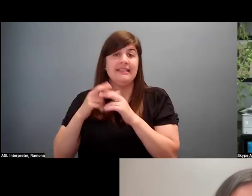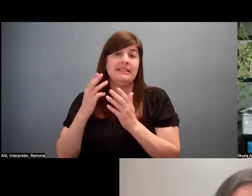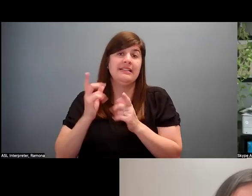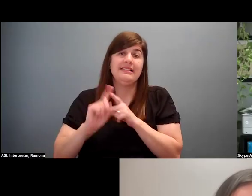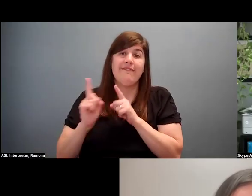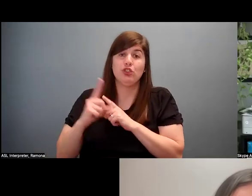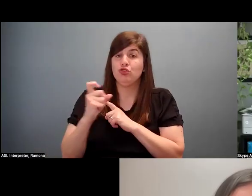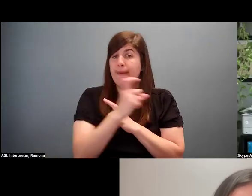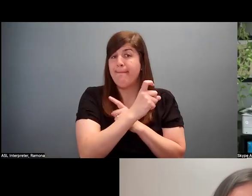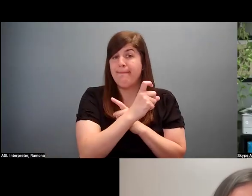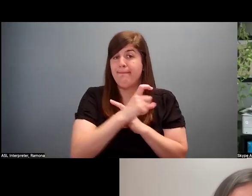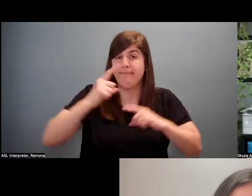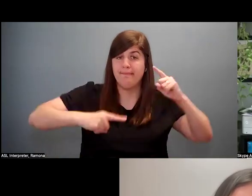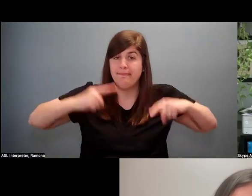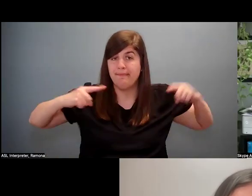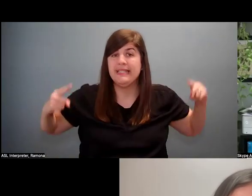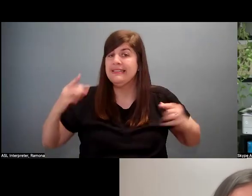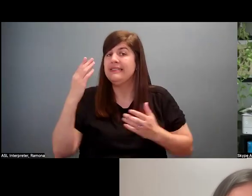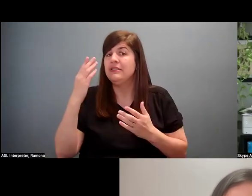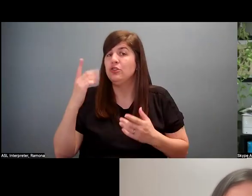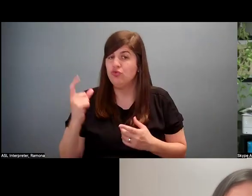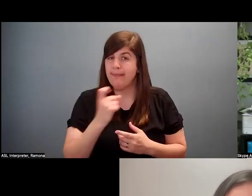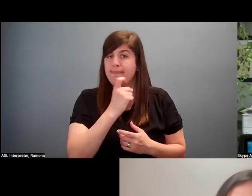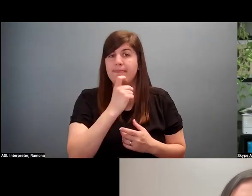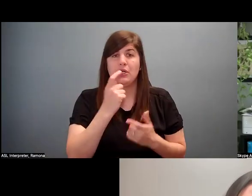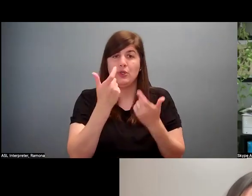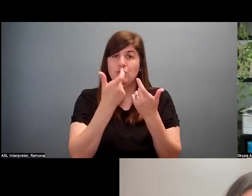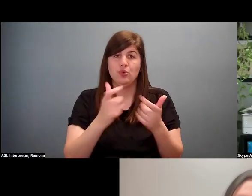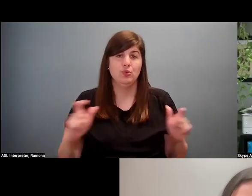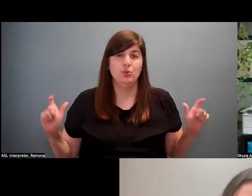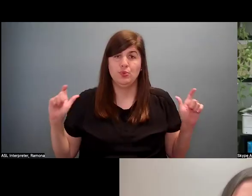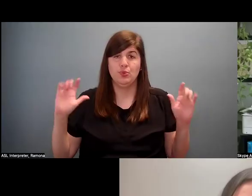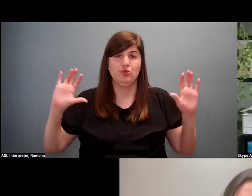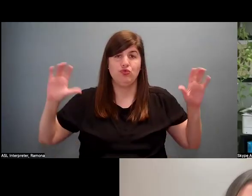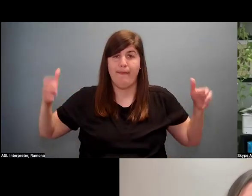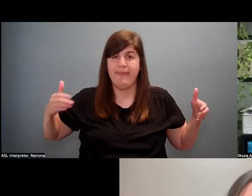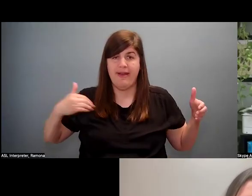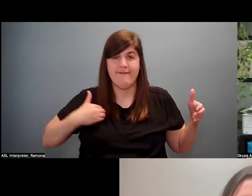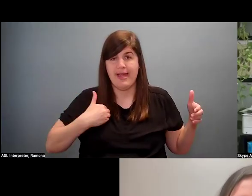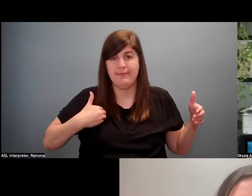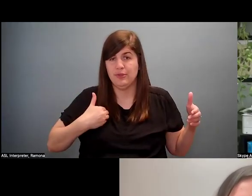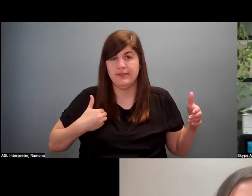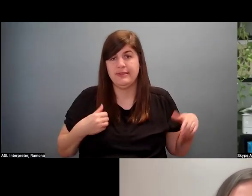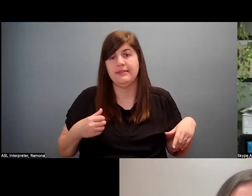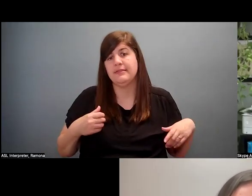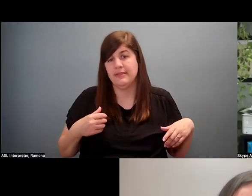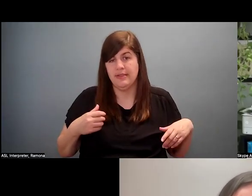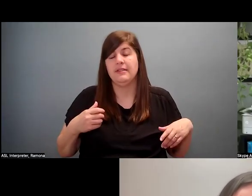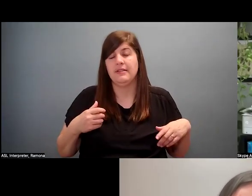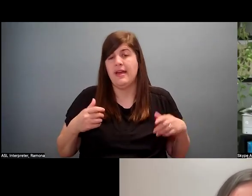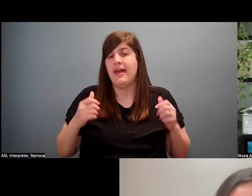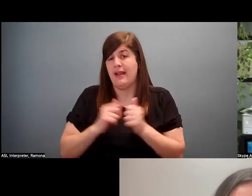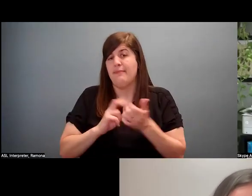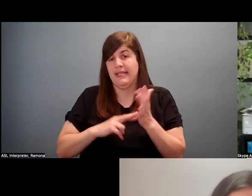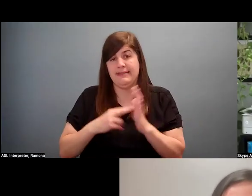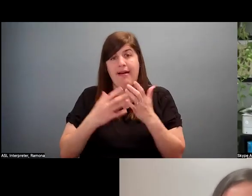different stuff. Shrimp is a huge group of animals, and with that comes a